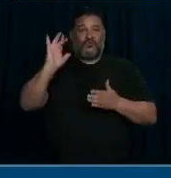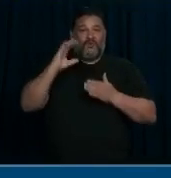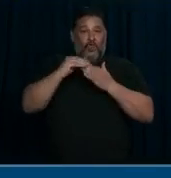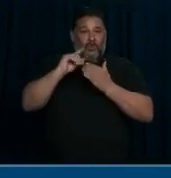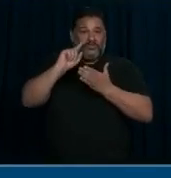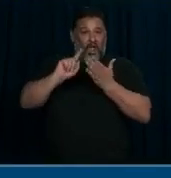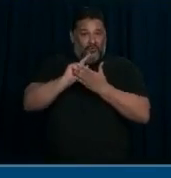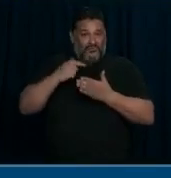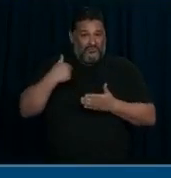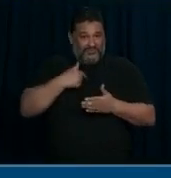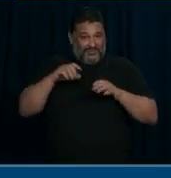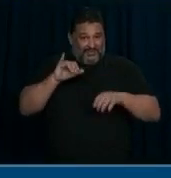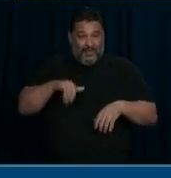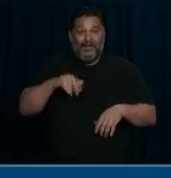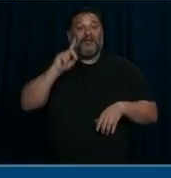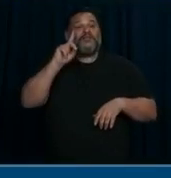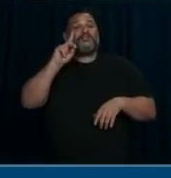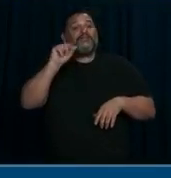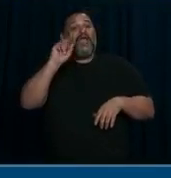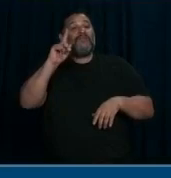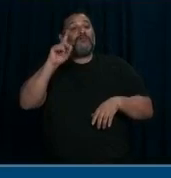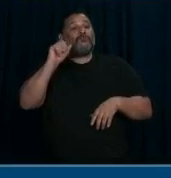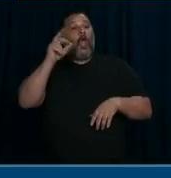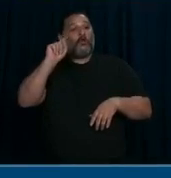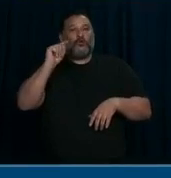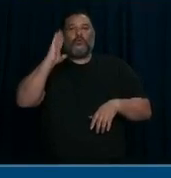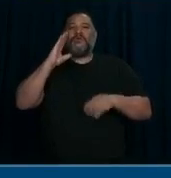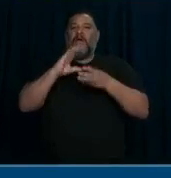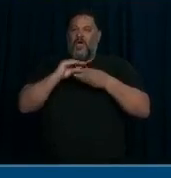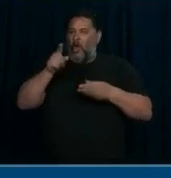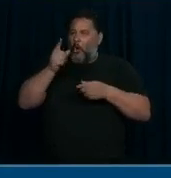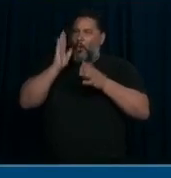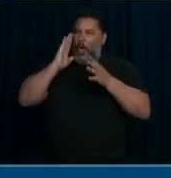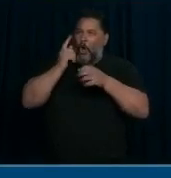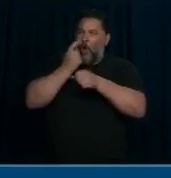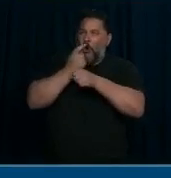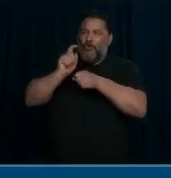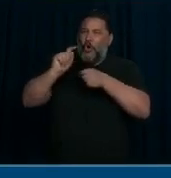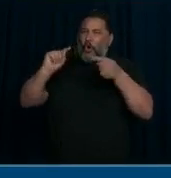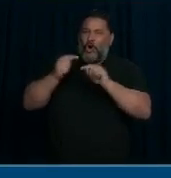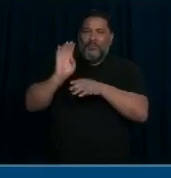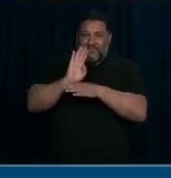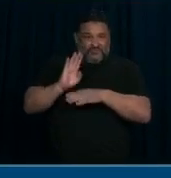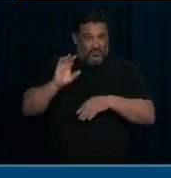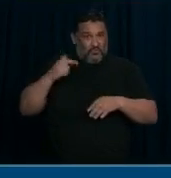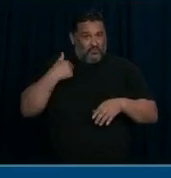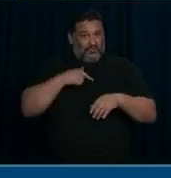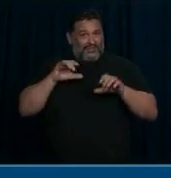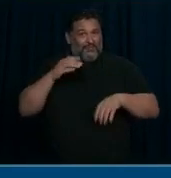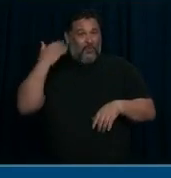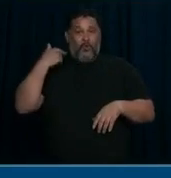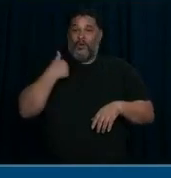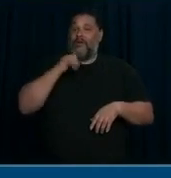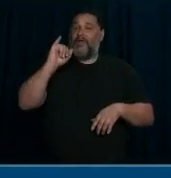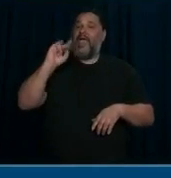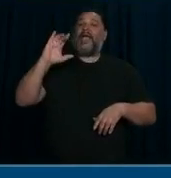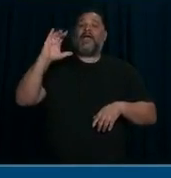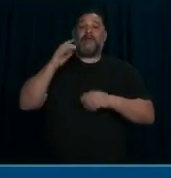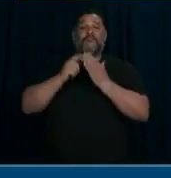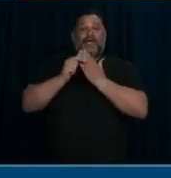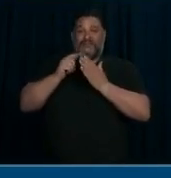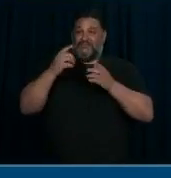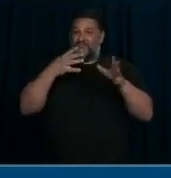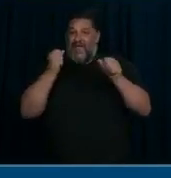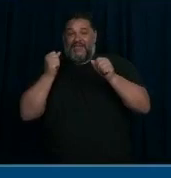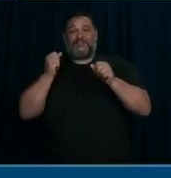like perhaps David Schweikert, would say, oh, you're going to hurt your business. We did better than ever before. We were one of Inc. magazine's fastest growing businesses in America.